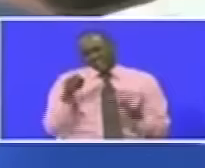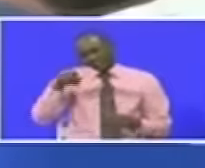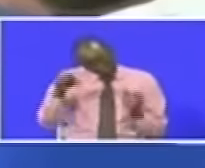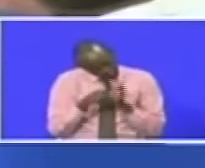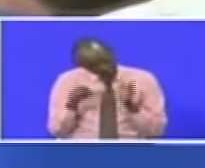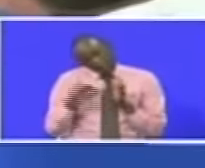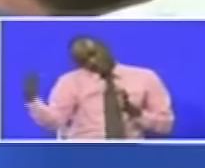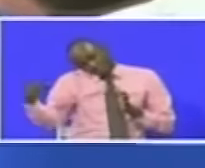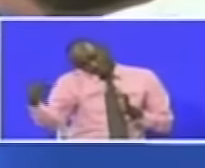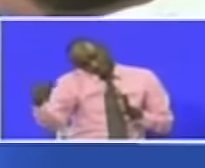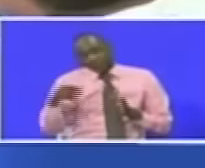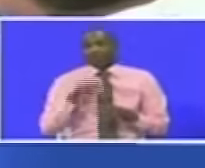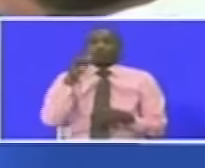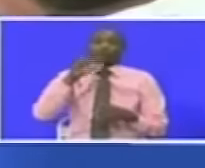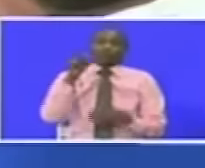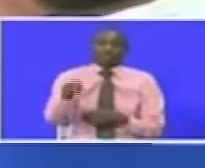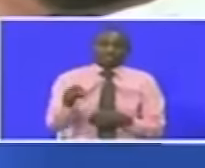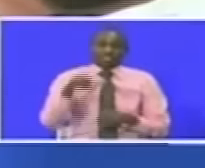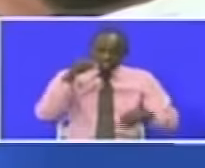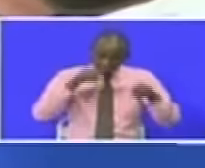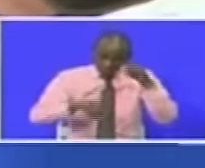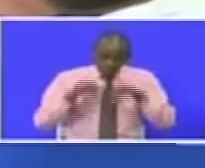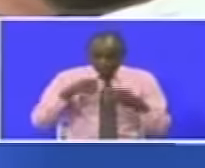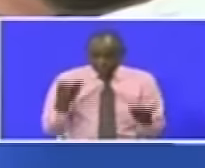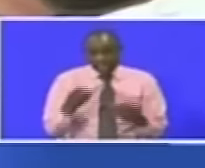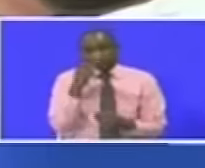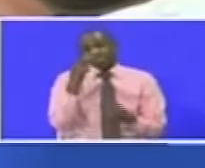matatizo ambayo tumepata kutokana na kura ya